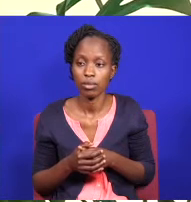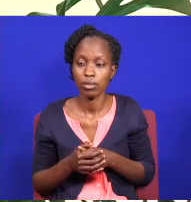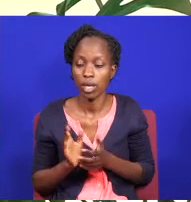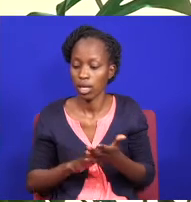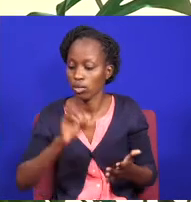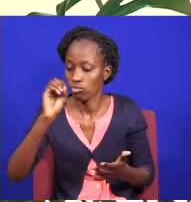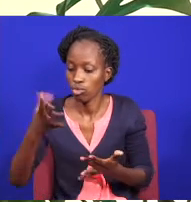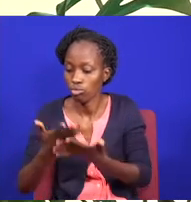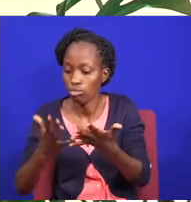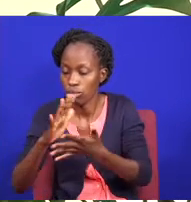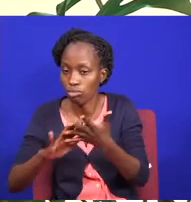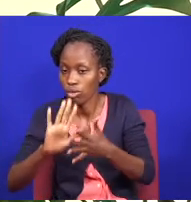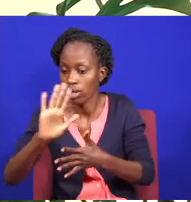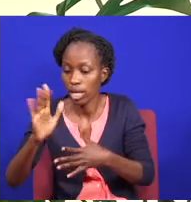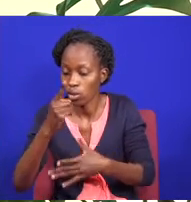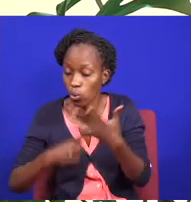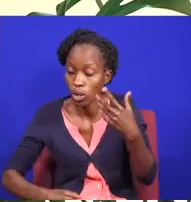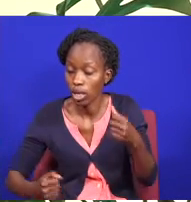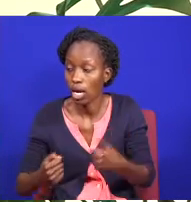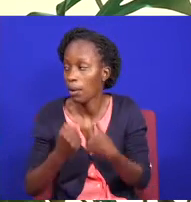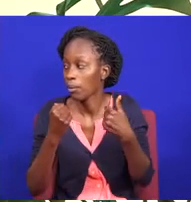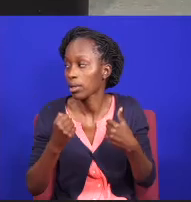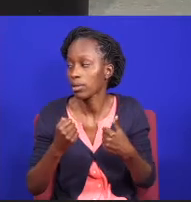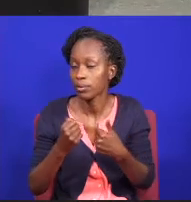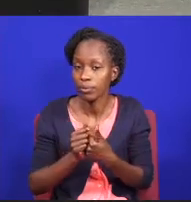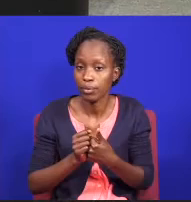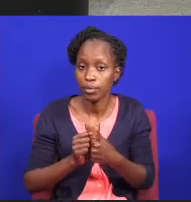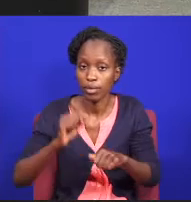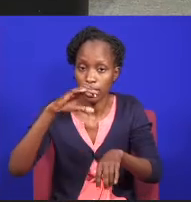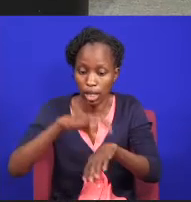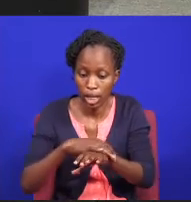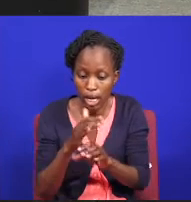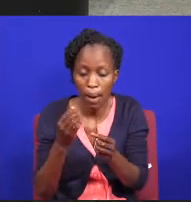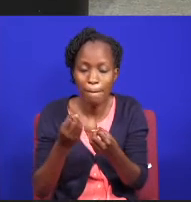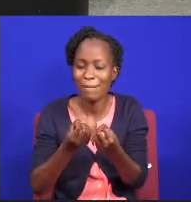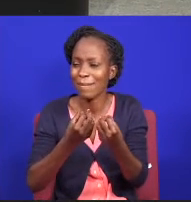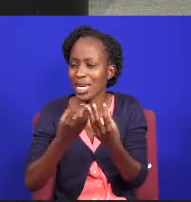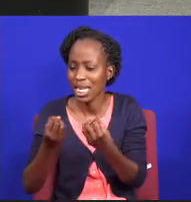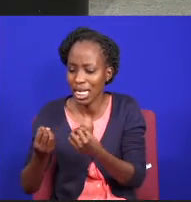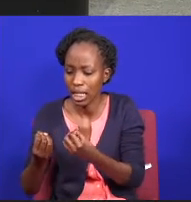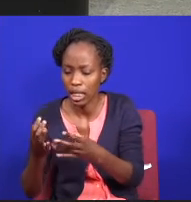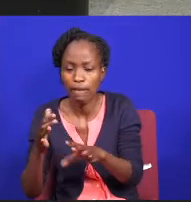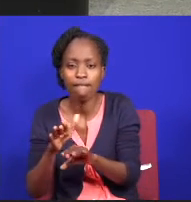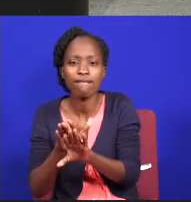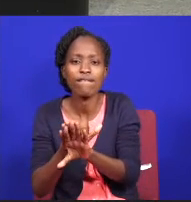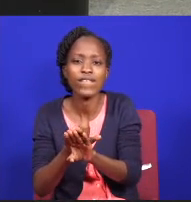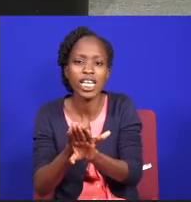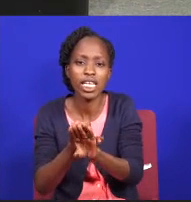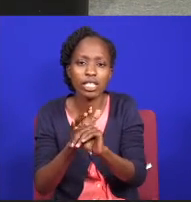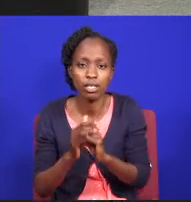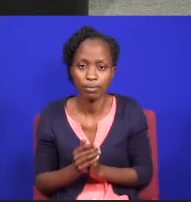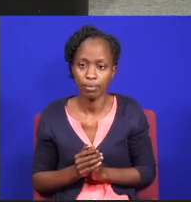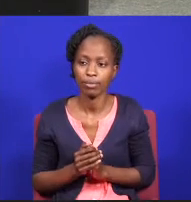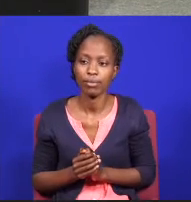net. And what happened? They caught lots of fish. They caught lots and lots